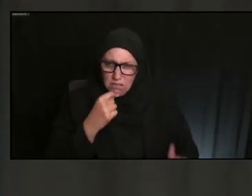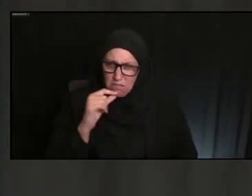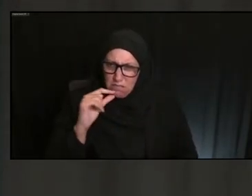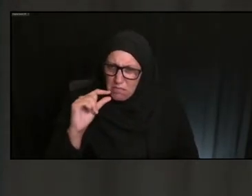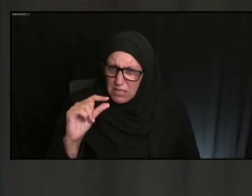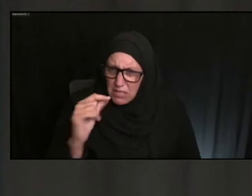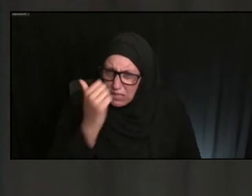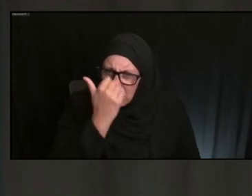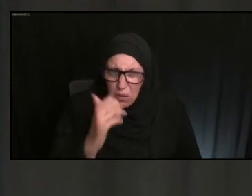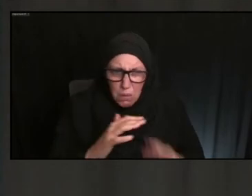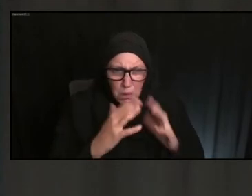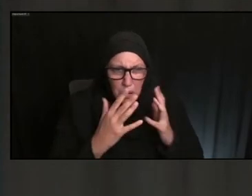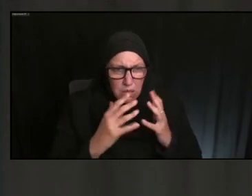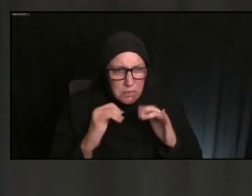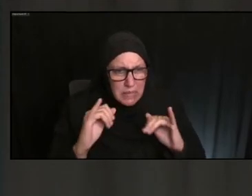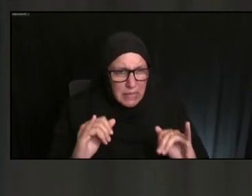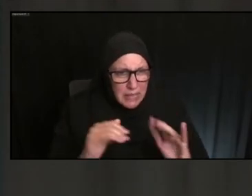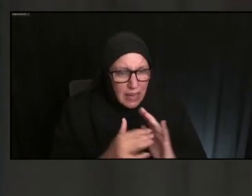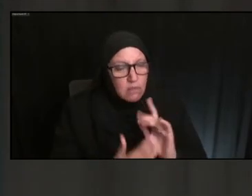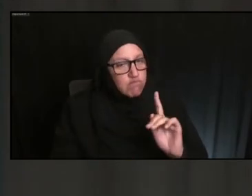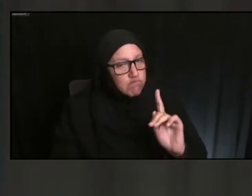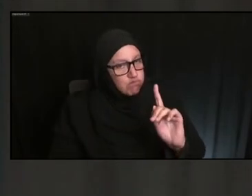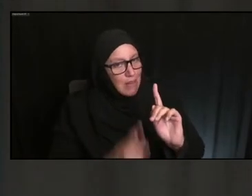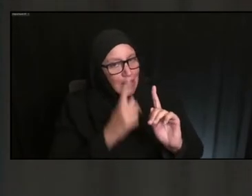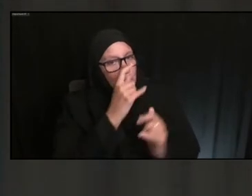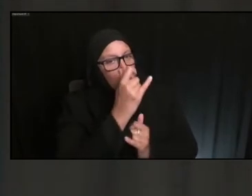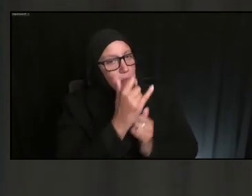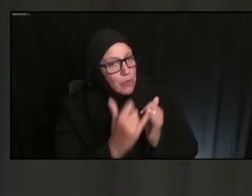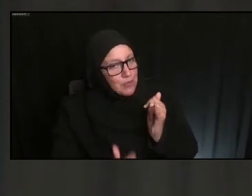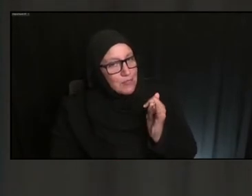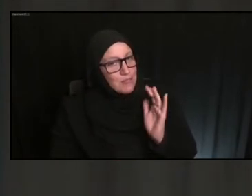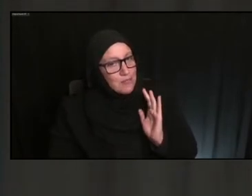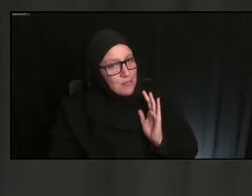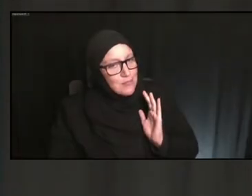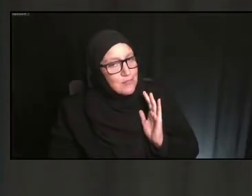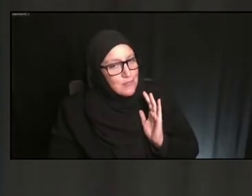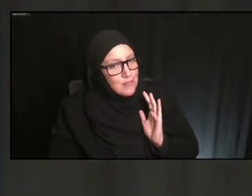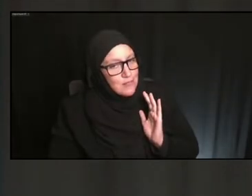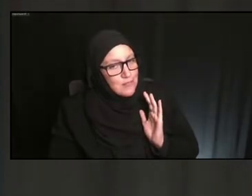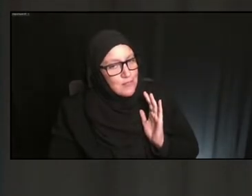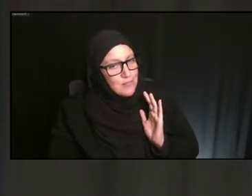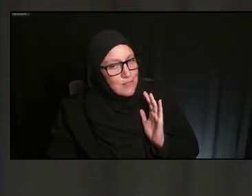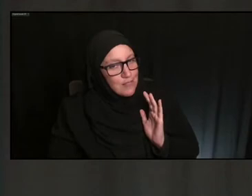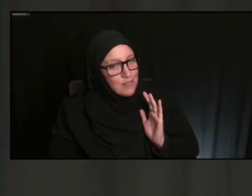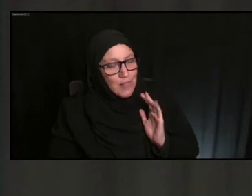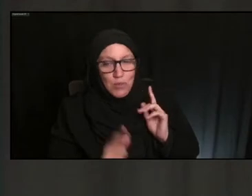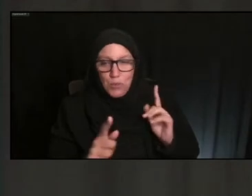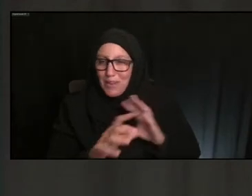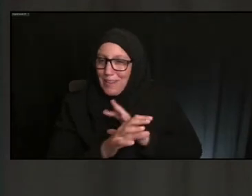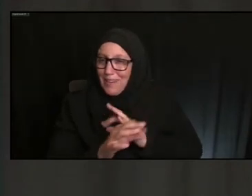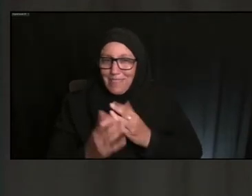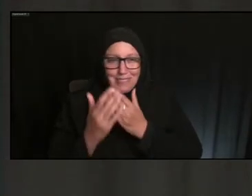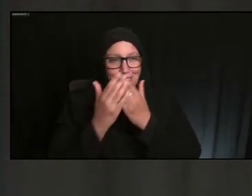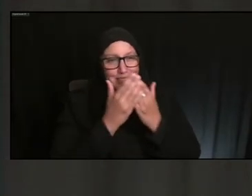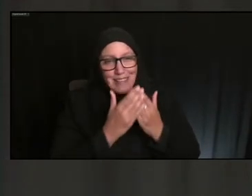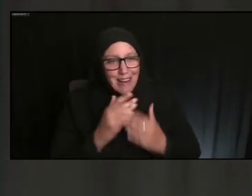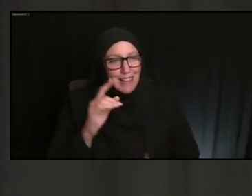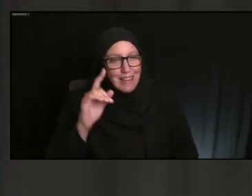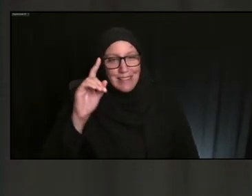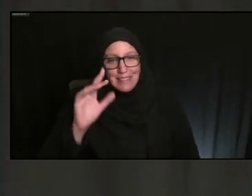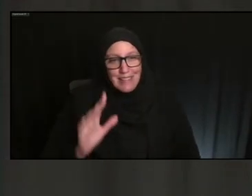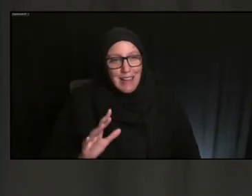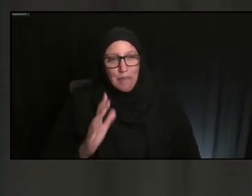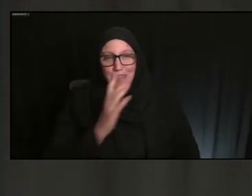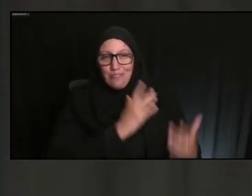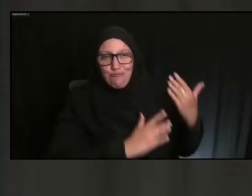worst it can be now. Believe me. You haven't studied Islamic history or history in general. We're